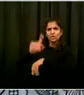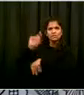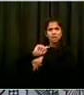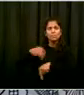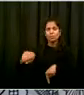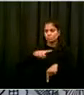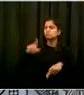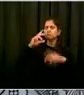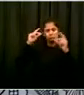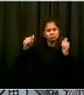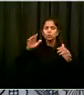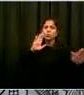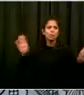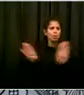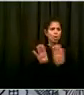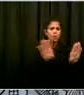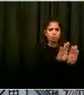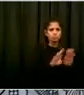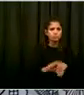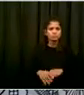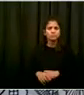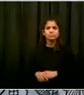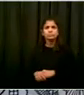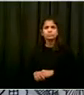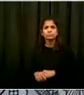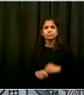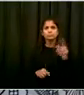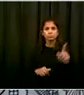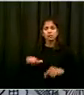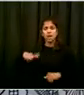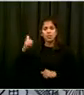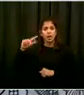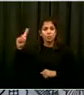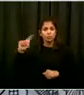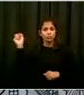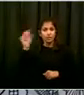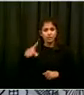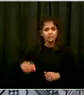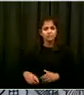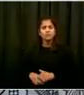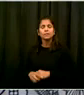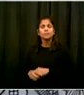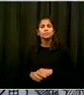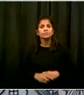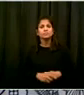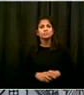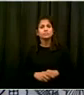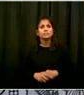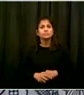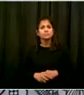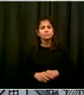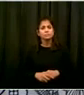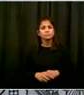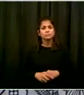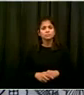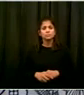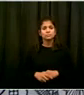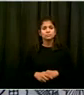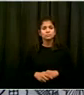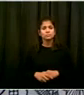And on a different topic, you said this morning, a couple minutes ago, that there would be consequences for arson, assault, battery, et